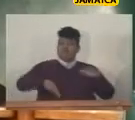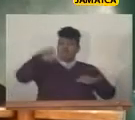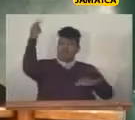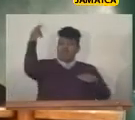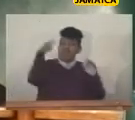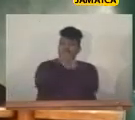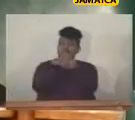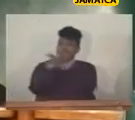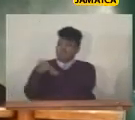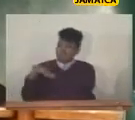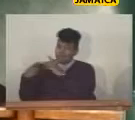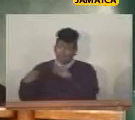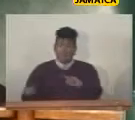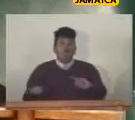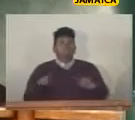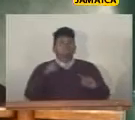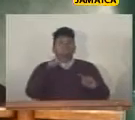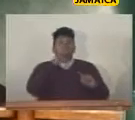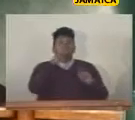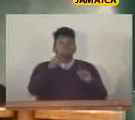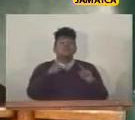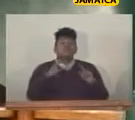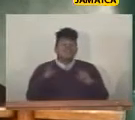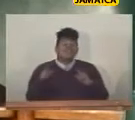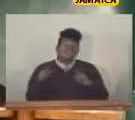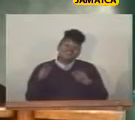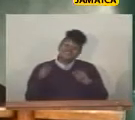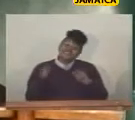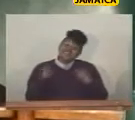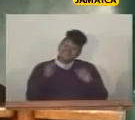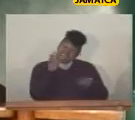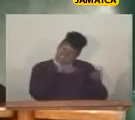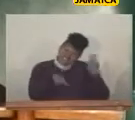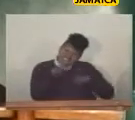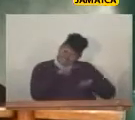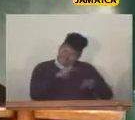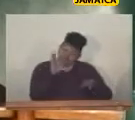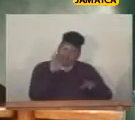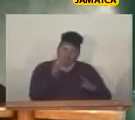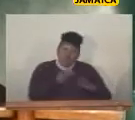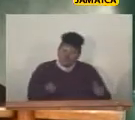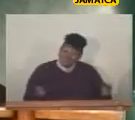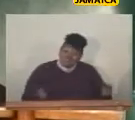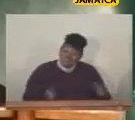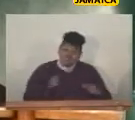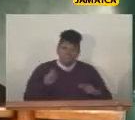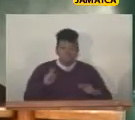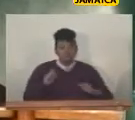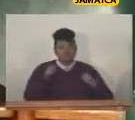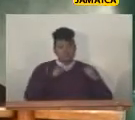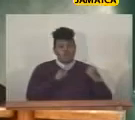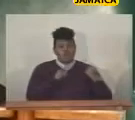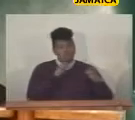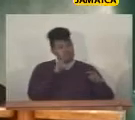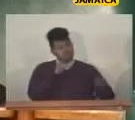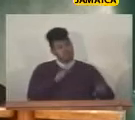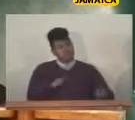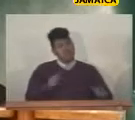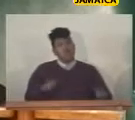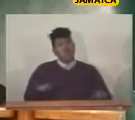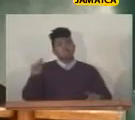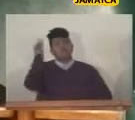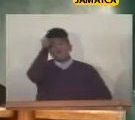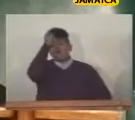and the likelihood that it would not be curtailed without extraordinary measures, His Excellency, the Governor-General, was requested